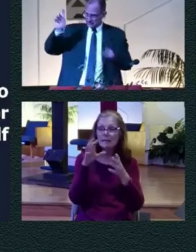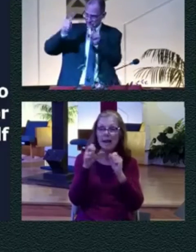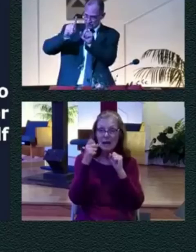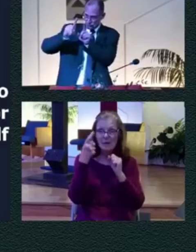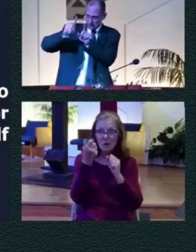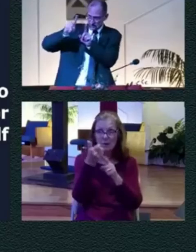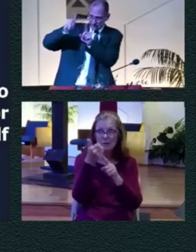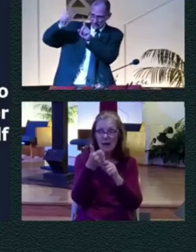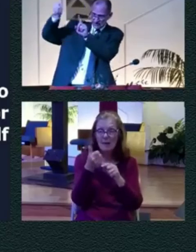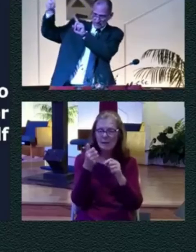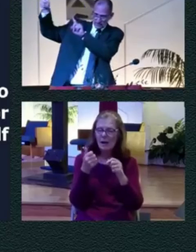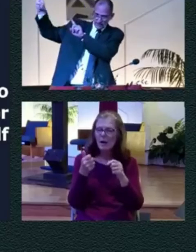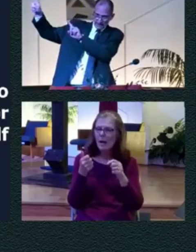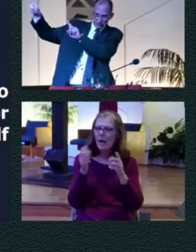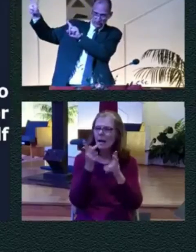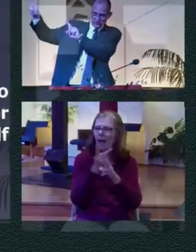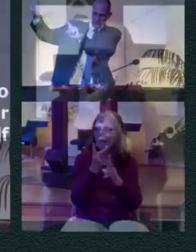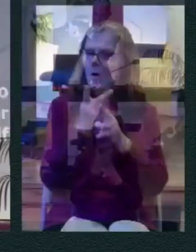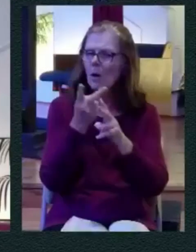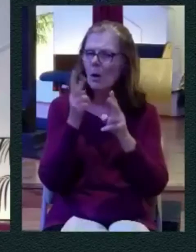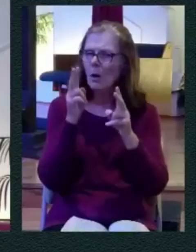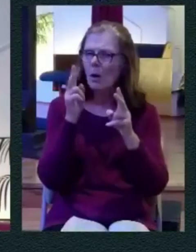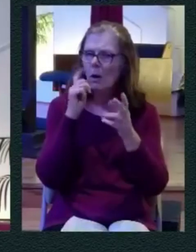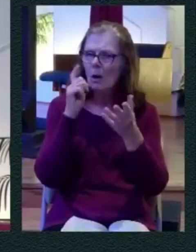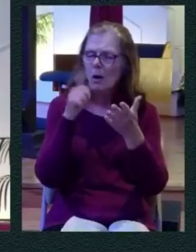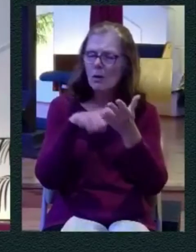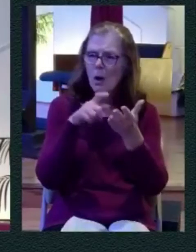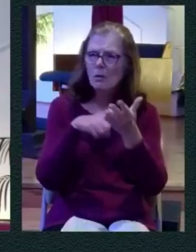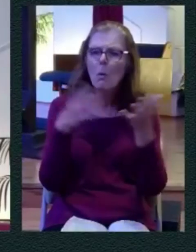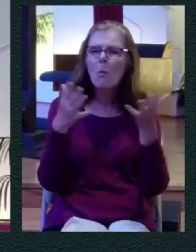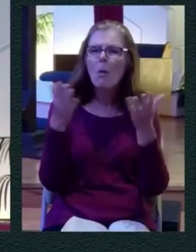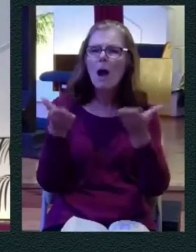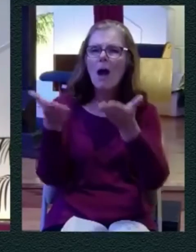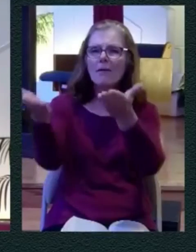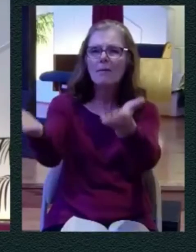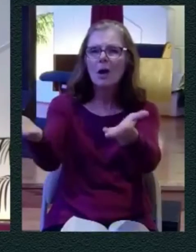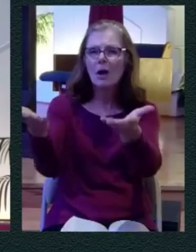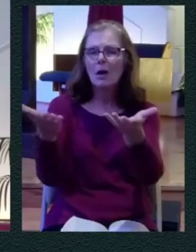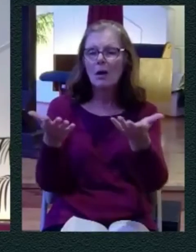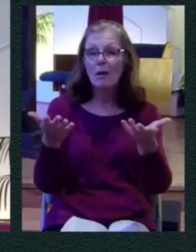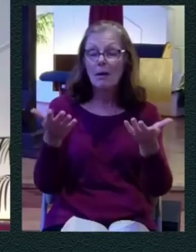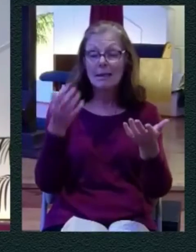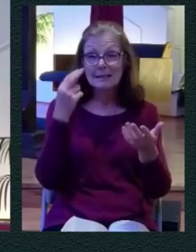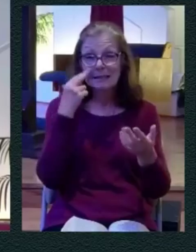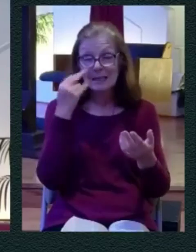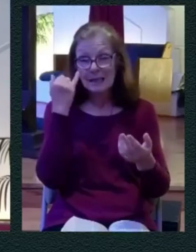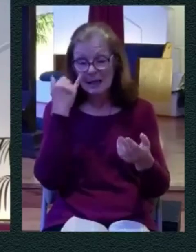And see if you can hear any connection to that which we've been reading in Revelation chapter 6.